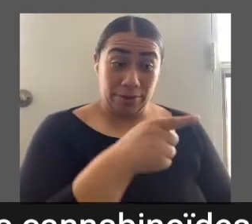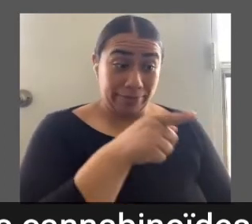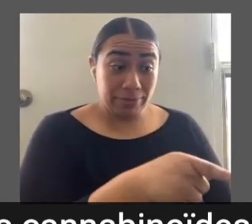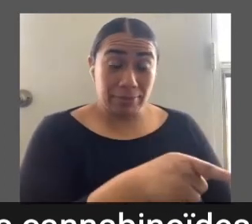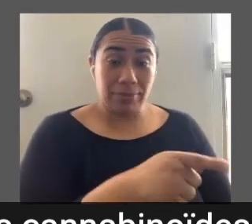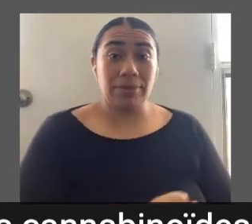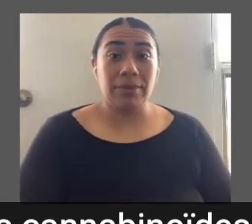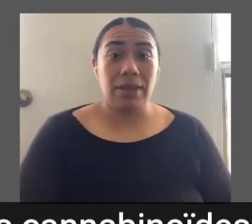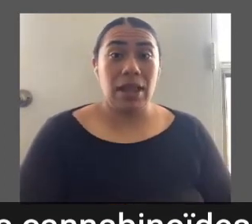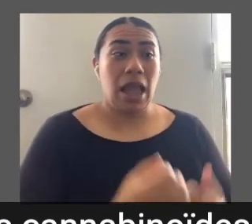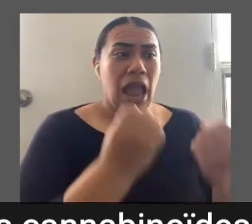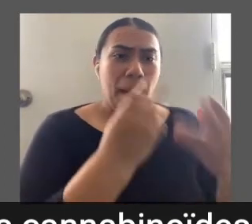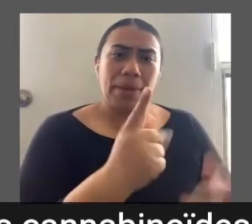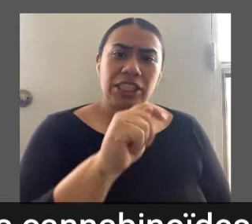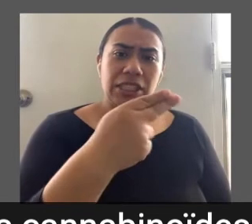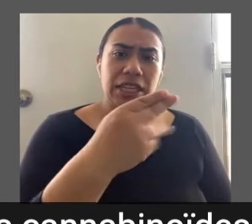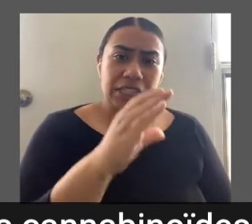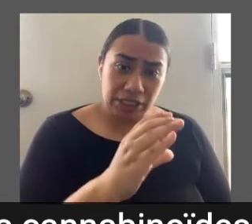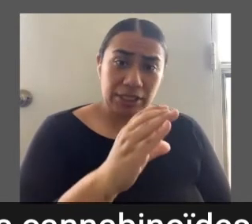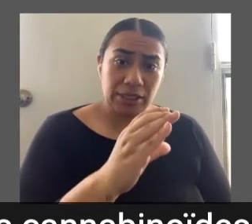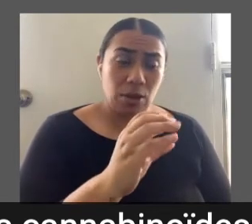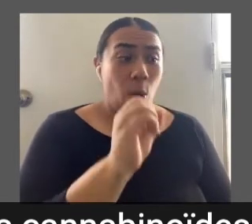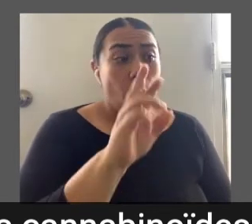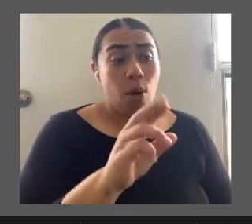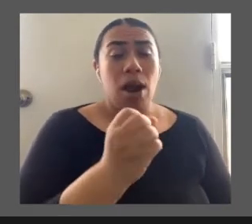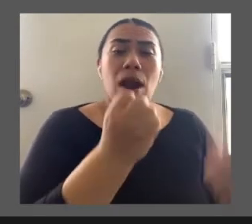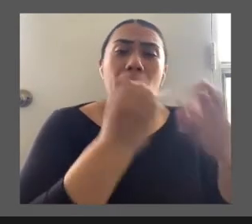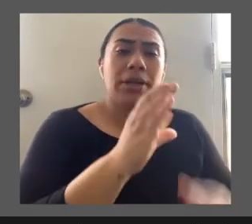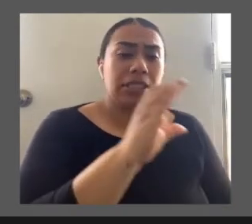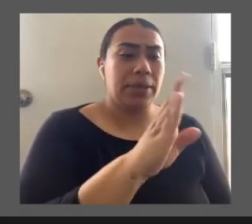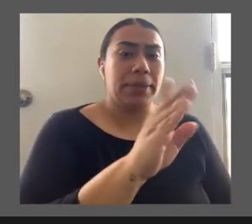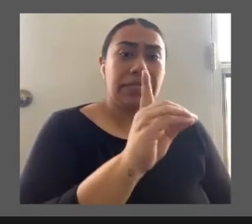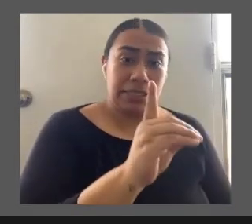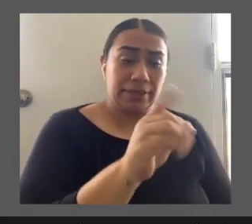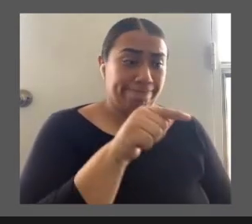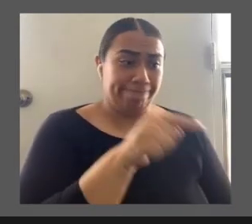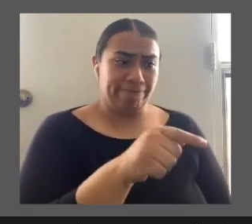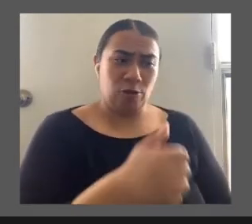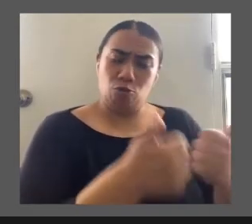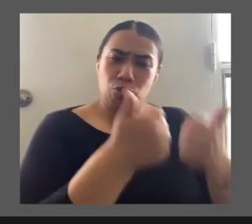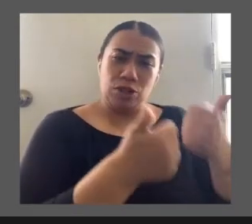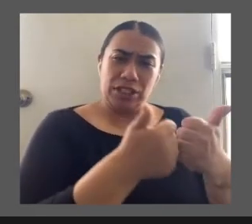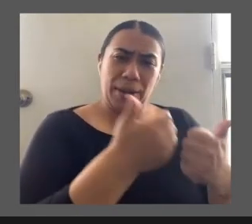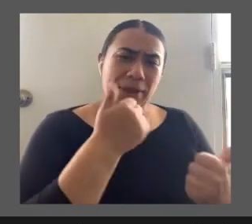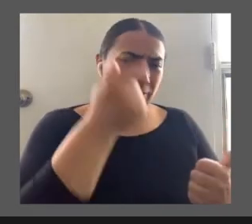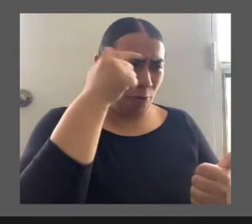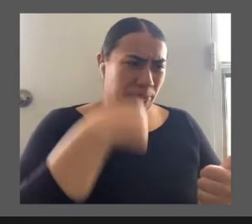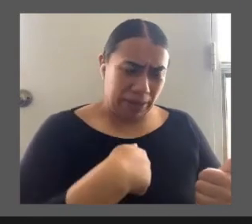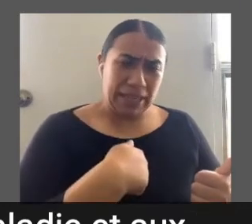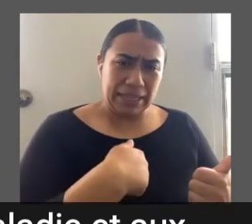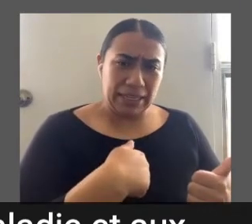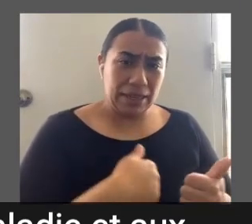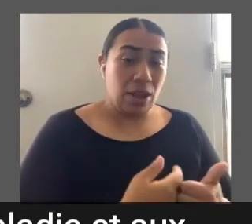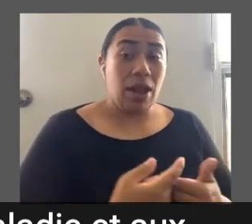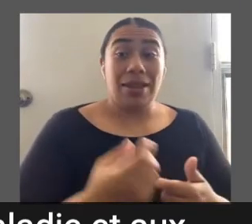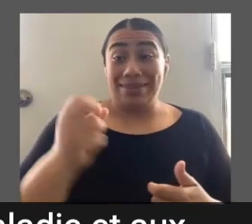THC, CBD, and maybe other cannabinoids you need for your symptoms, when and how you want to consume your products. All of this